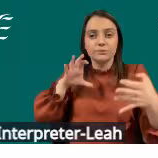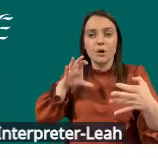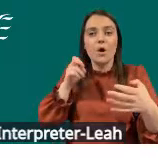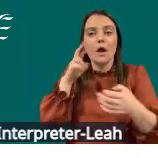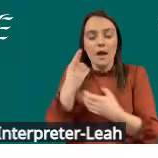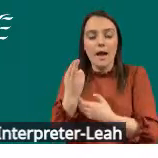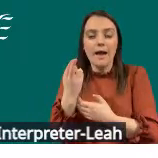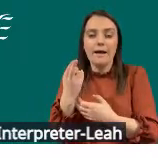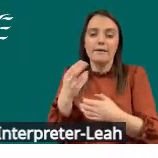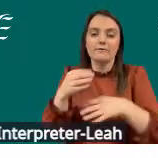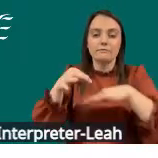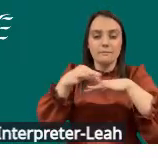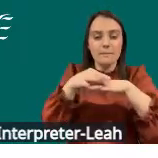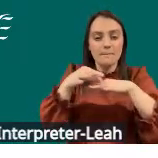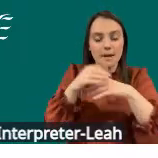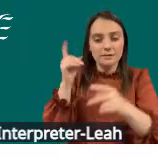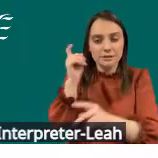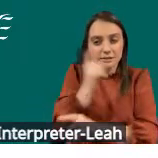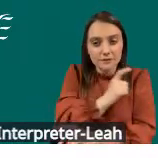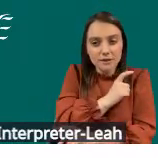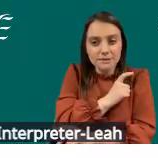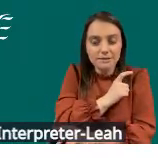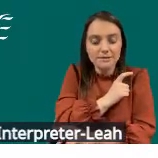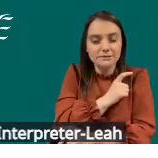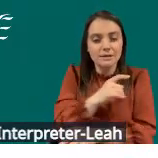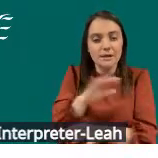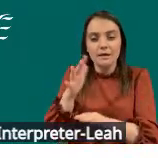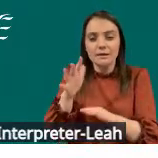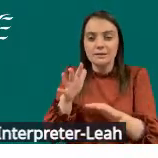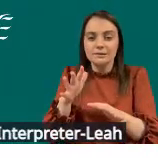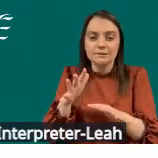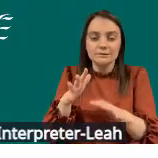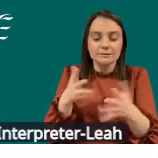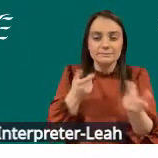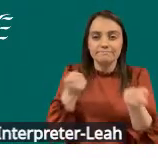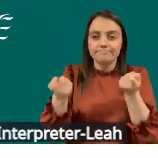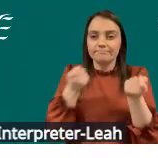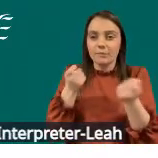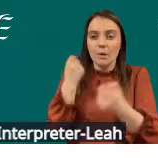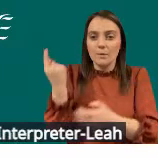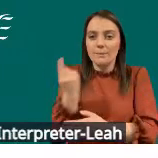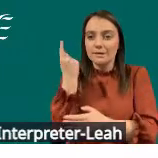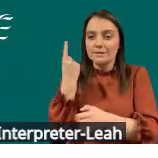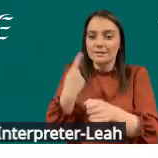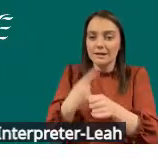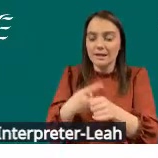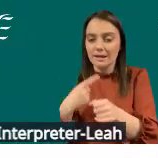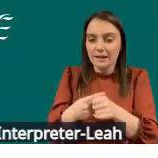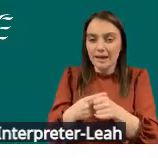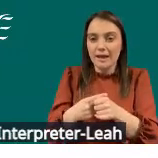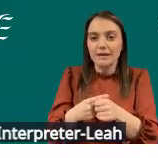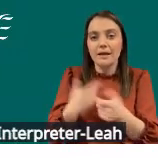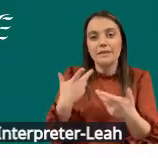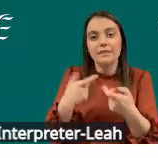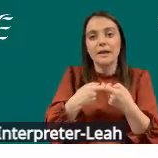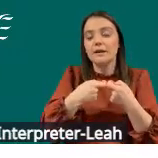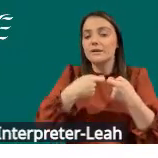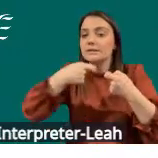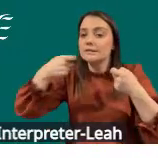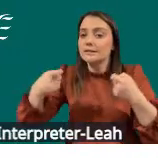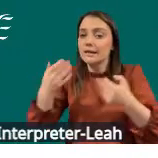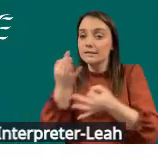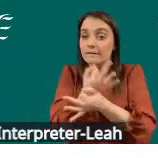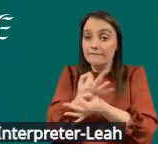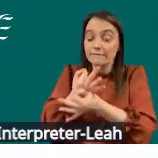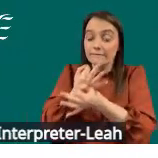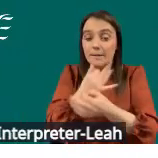difficulties, and we might be learning to deal with being single again. And also our extended family may have health issues. We might have our